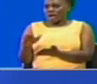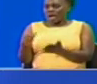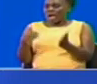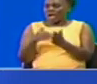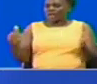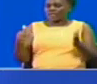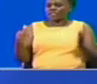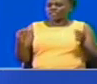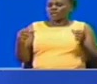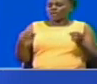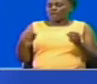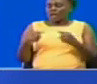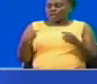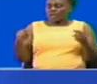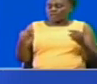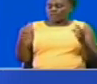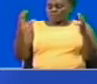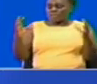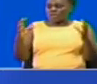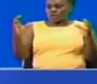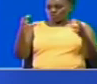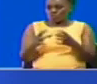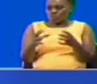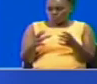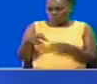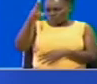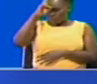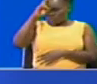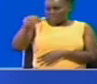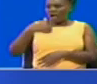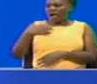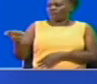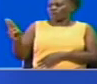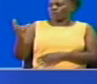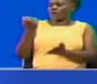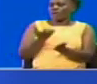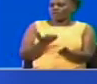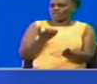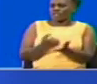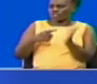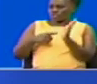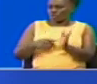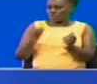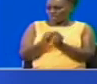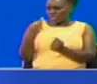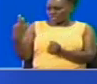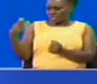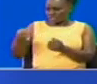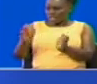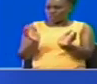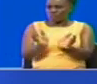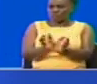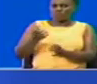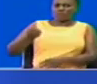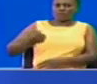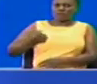police officers who are all armed with firearms. The evidence on record shows that the 13 police officers who went to apprehend the suspects were